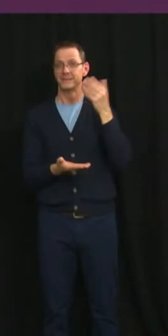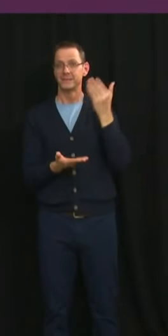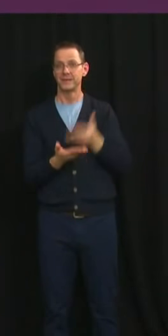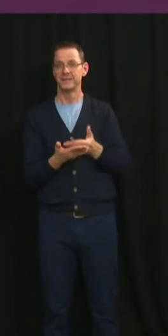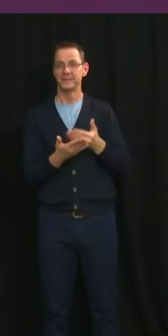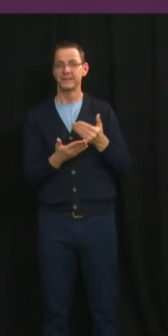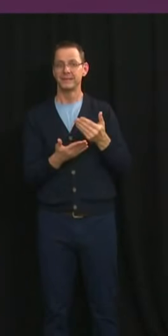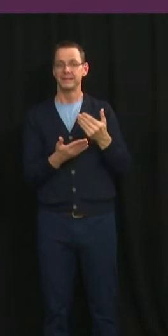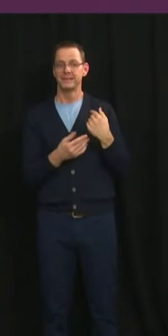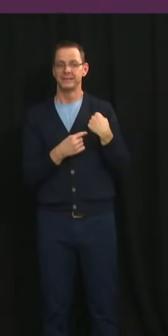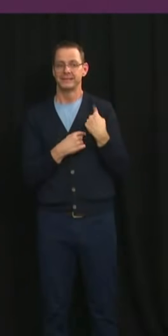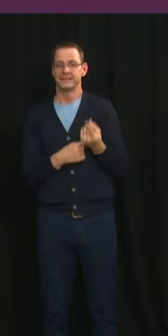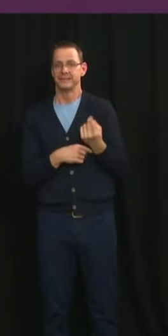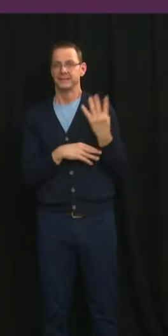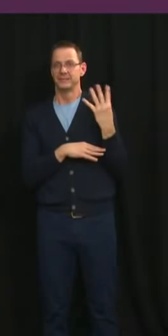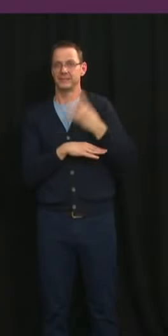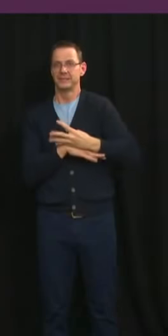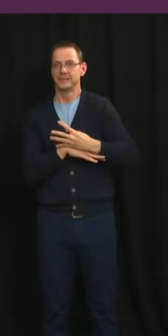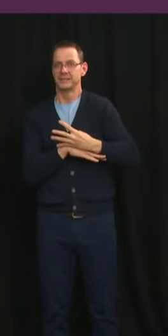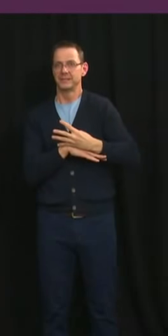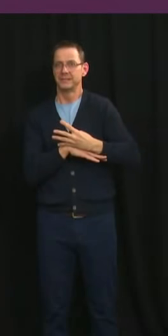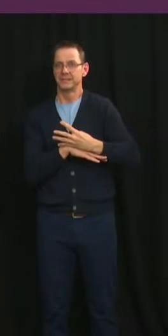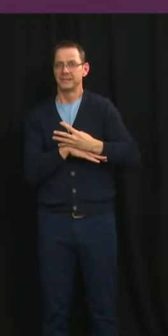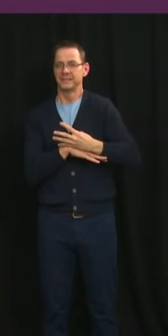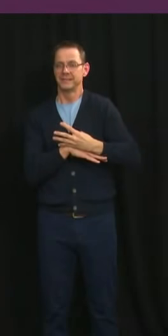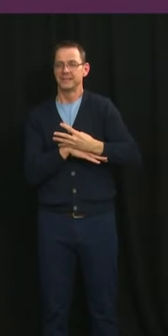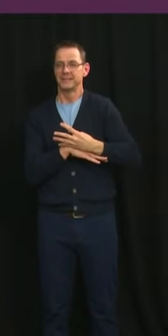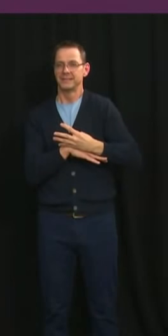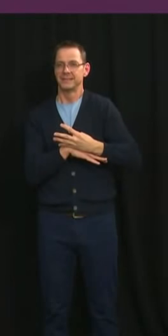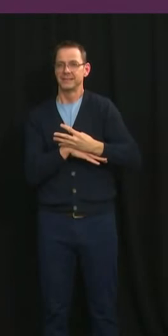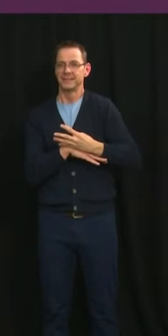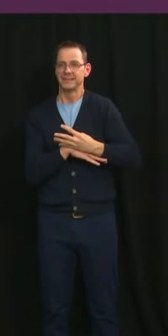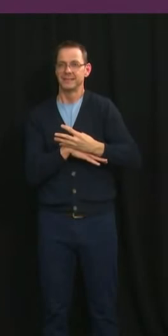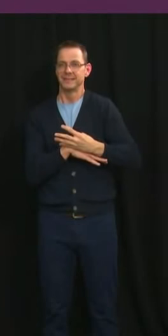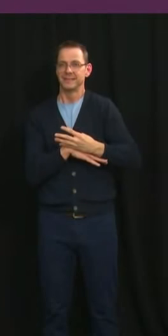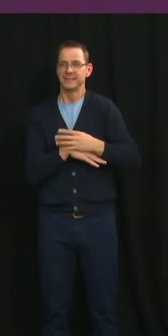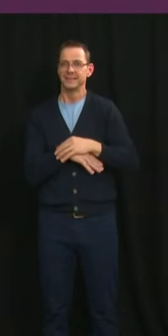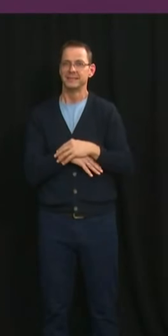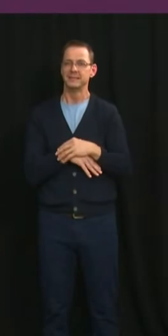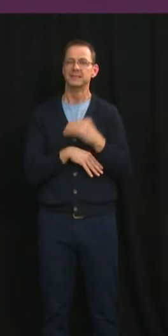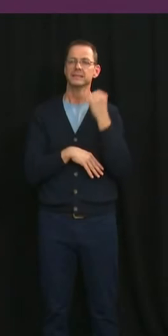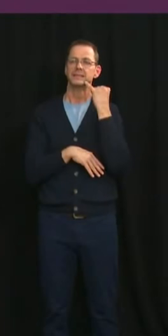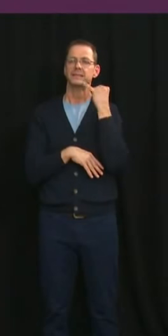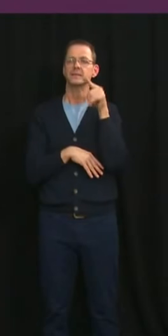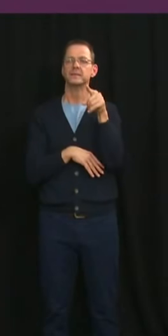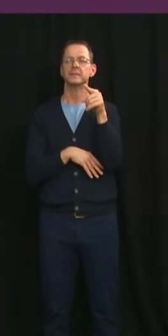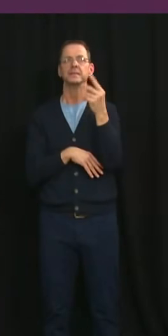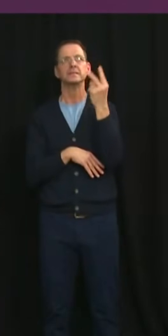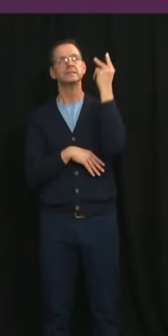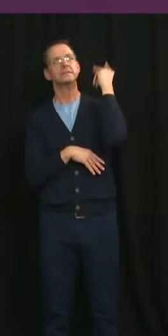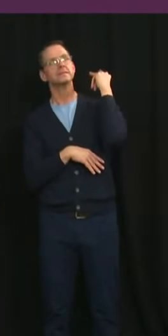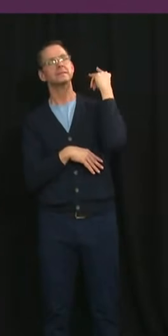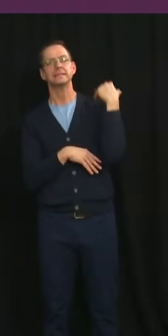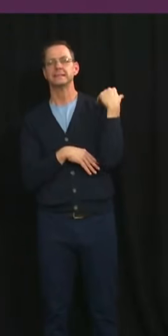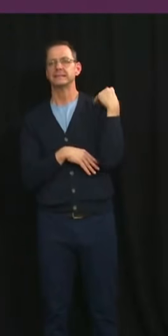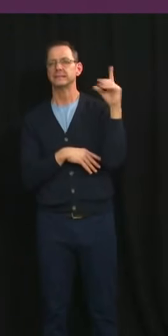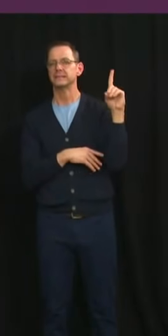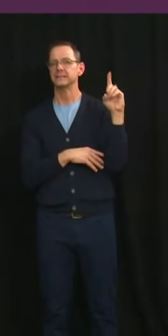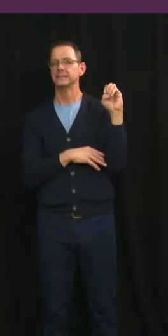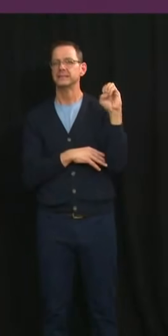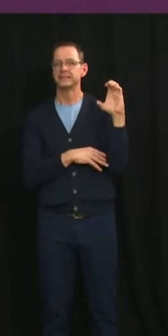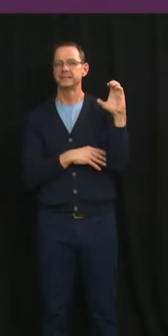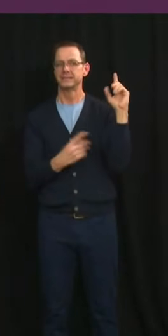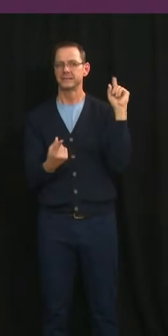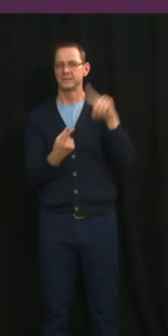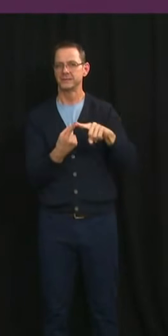we've received since we started getting the COVID vaccines, dating back to December, and add them all up, a third of them were received